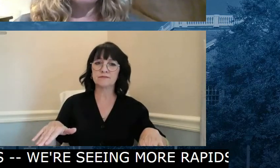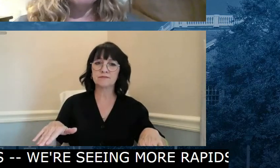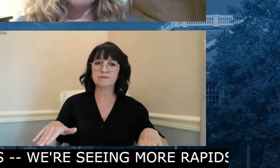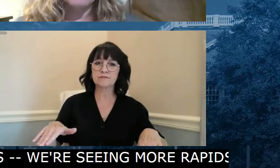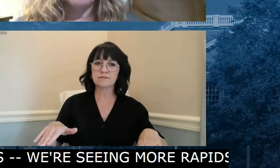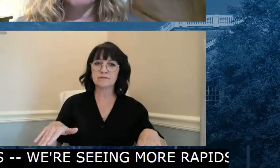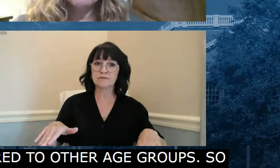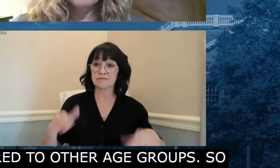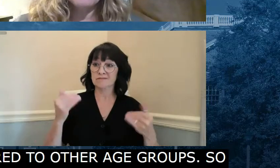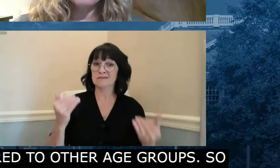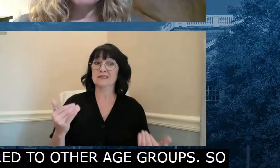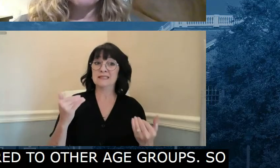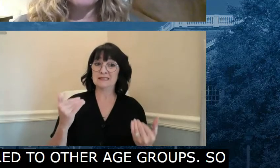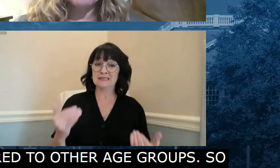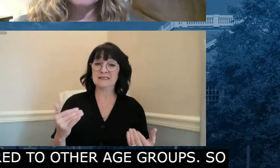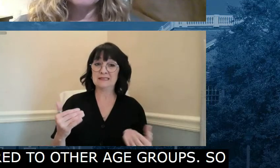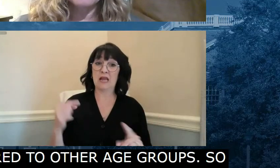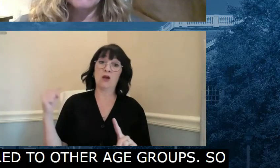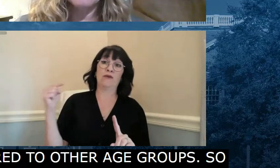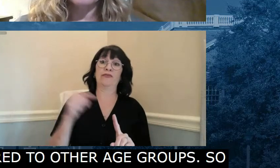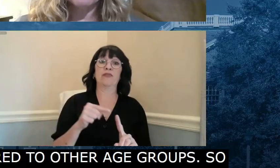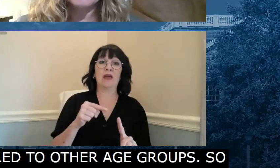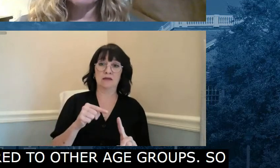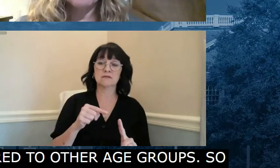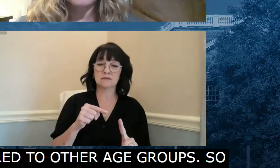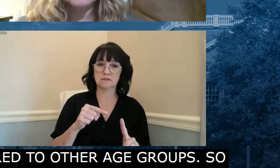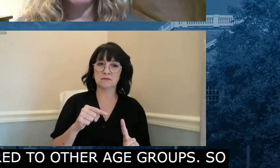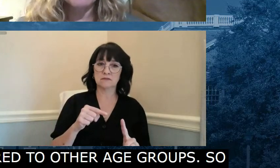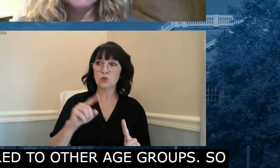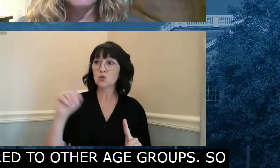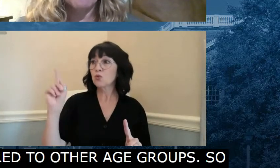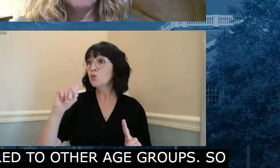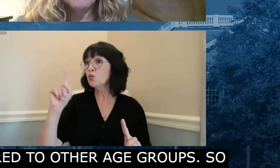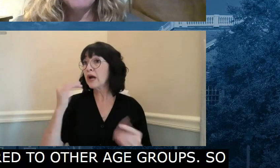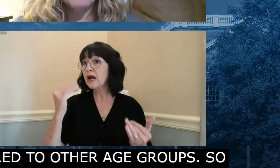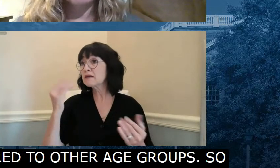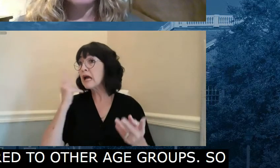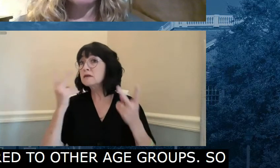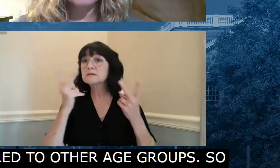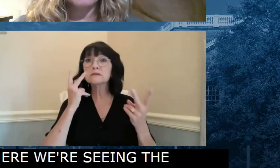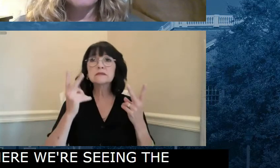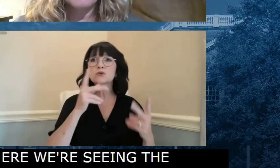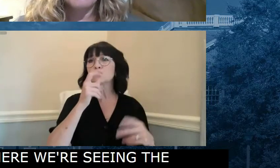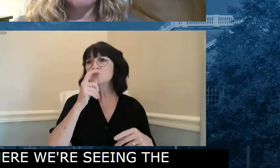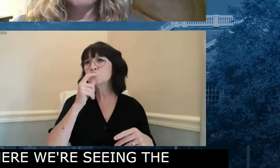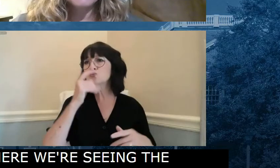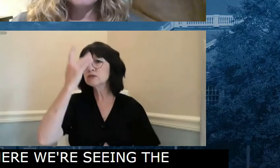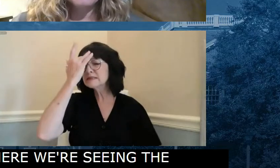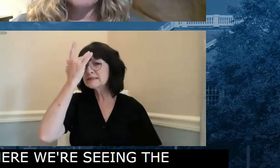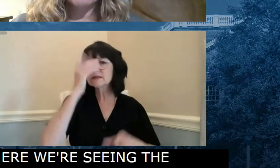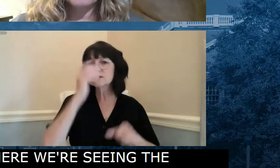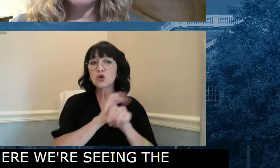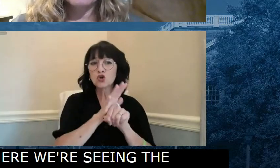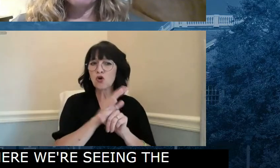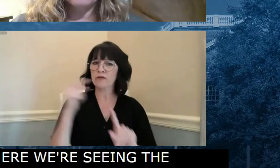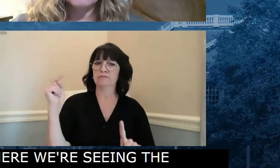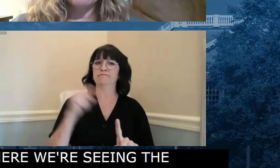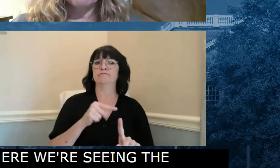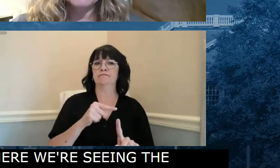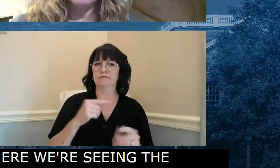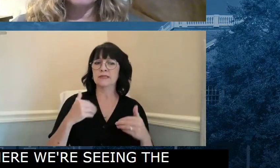not the age group where we're seeing the highest rates of infection right now, certainly we are